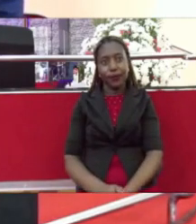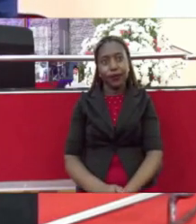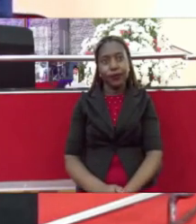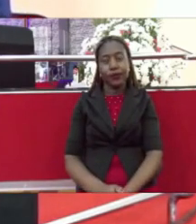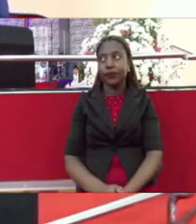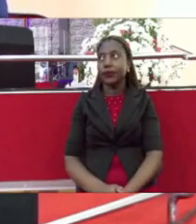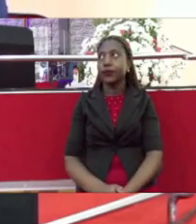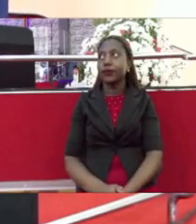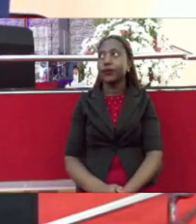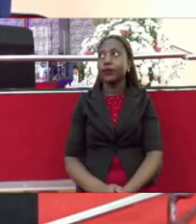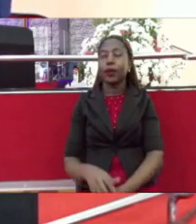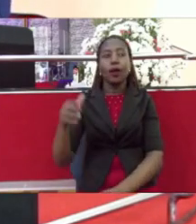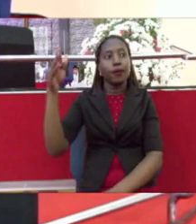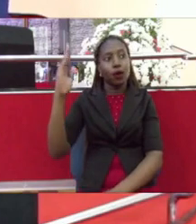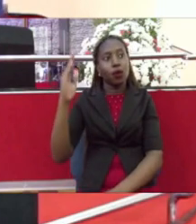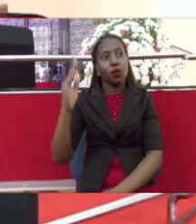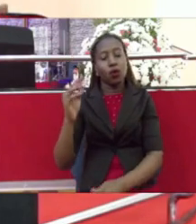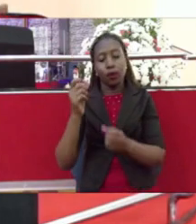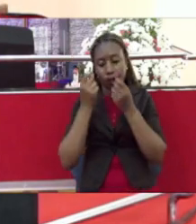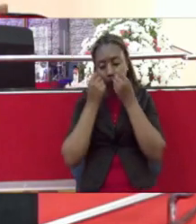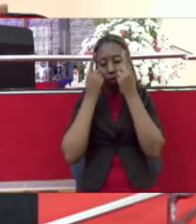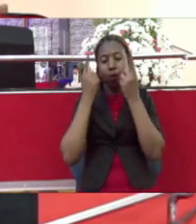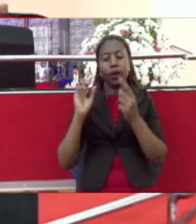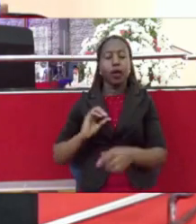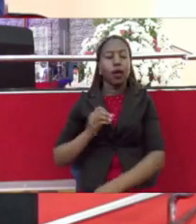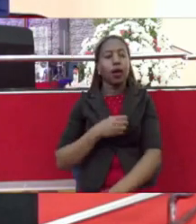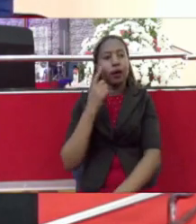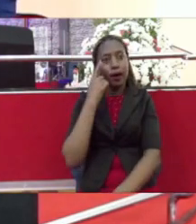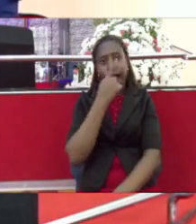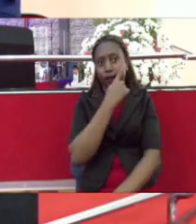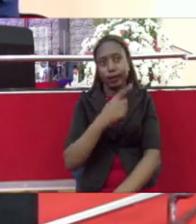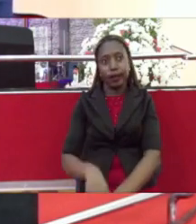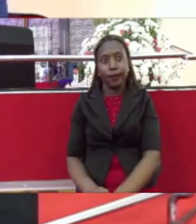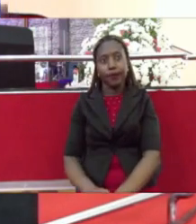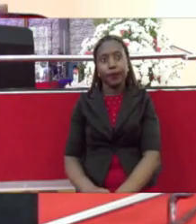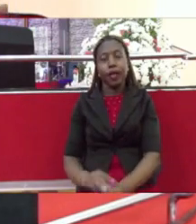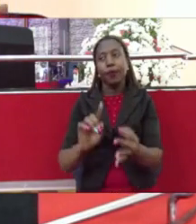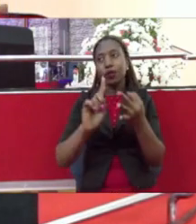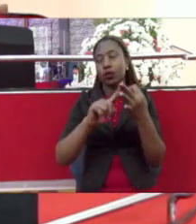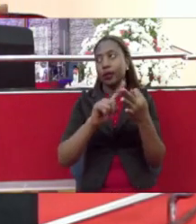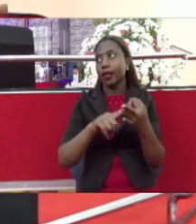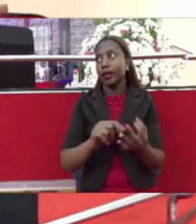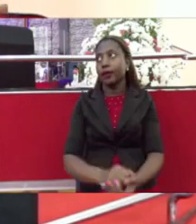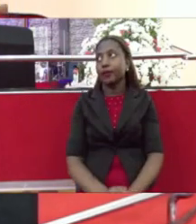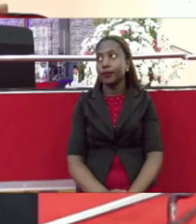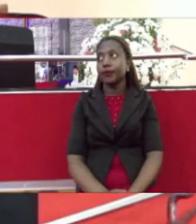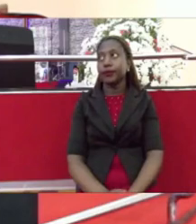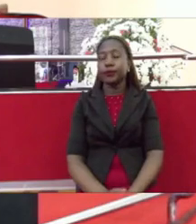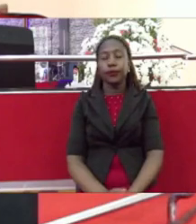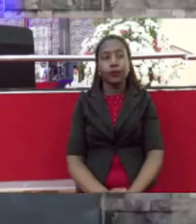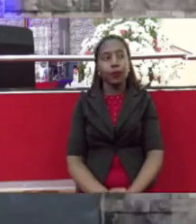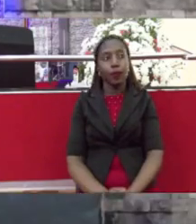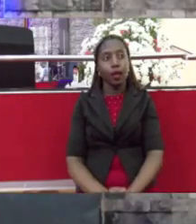so God open our eyes. Well, ifo basi Mungu akafungue macho yetu. The third thing, ya tatu, we need